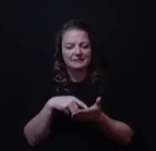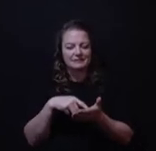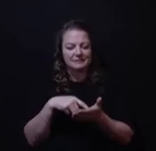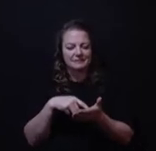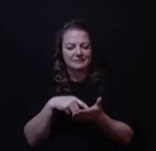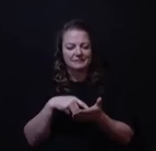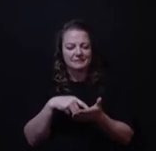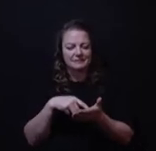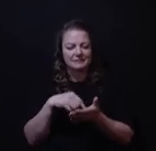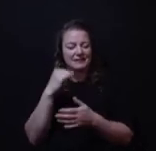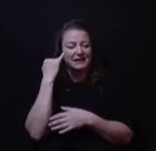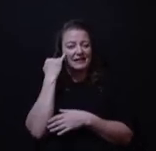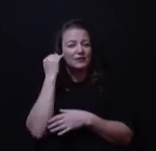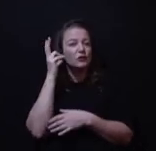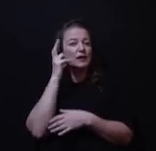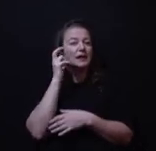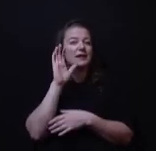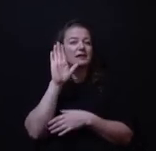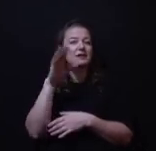If you hear his voice today,